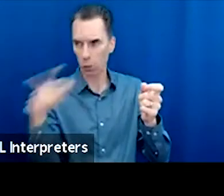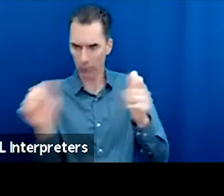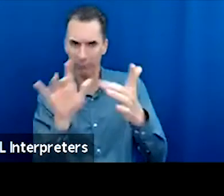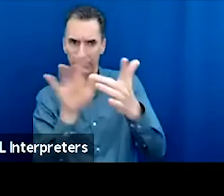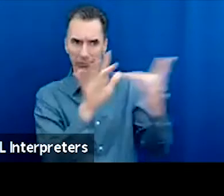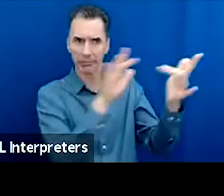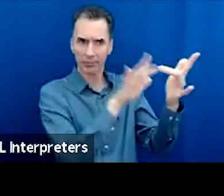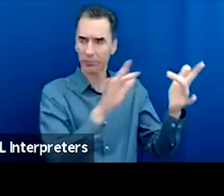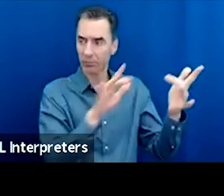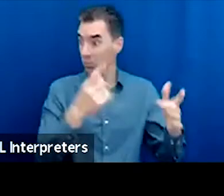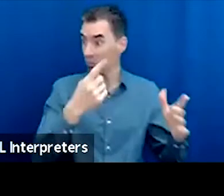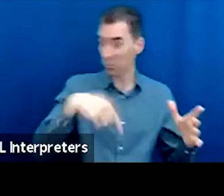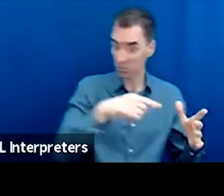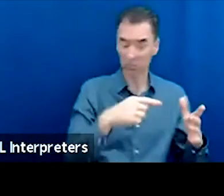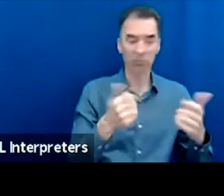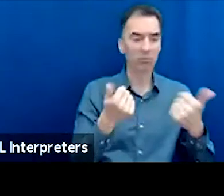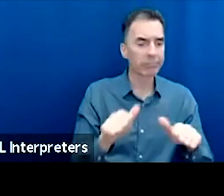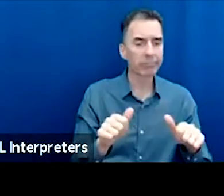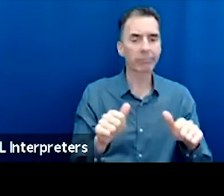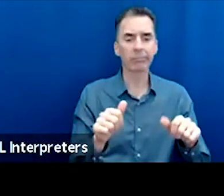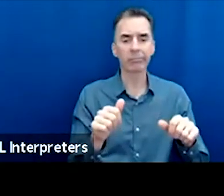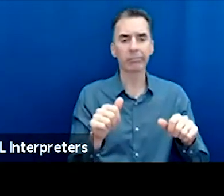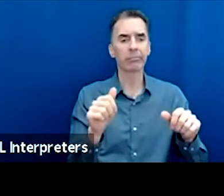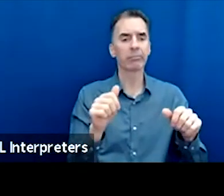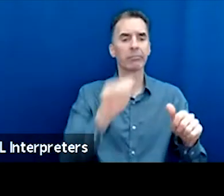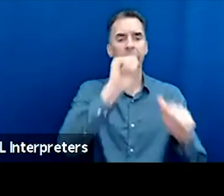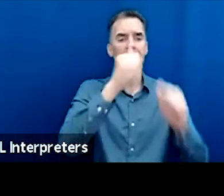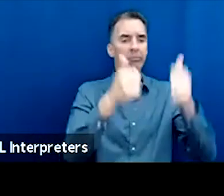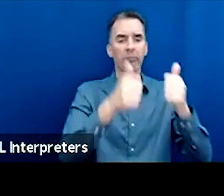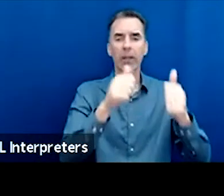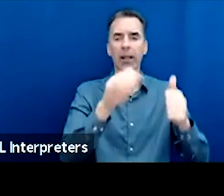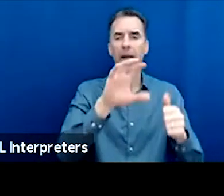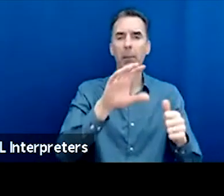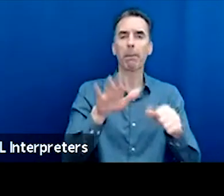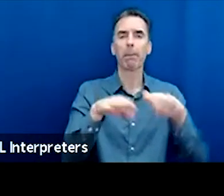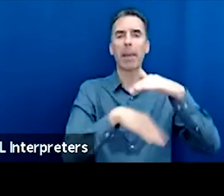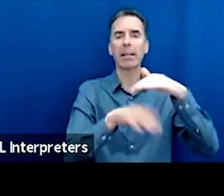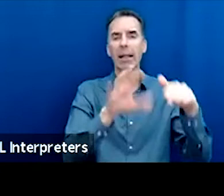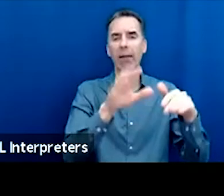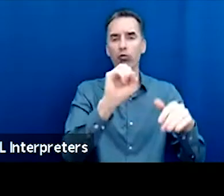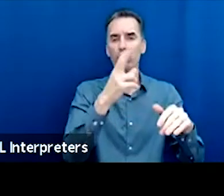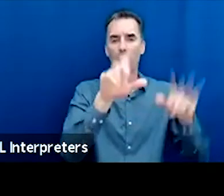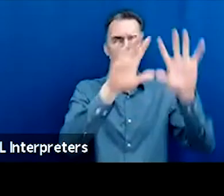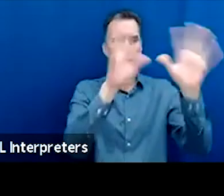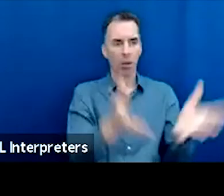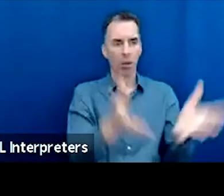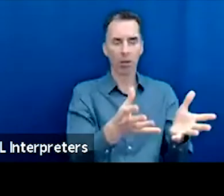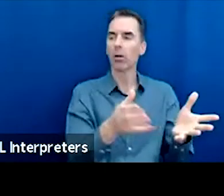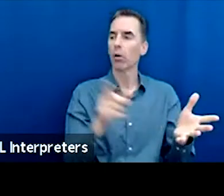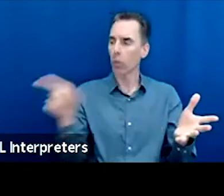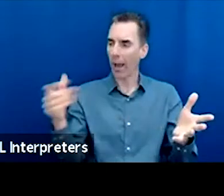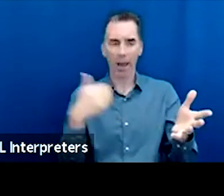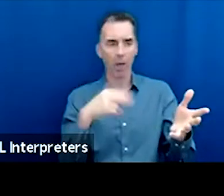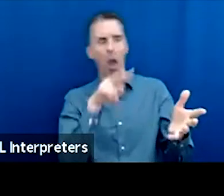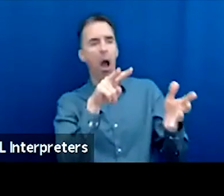together like some basic Canvas shells for our adjuncts. So you've got direction, you've got, some basics of how to set things